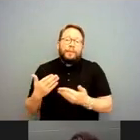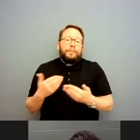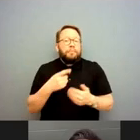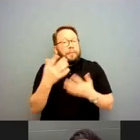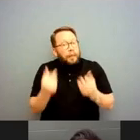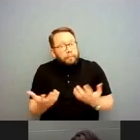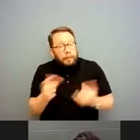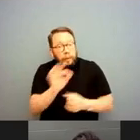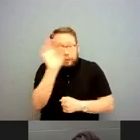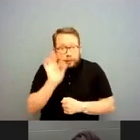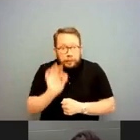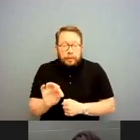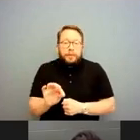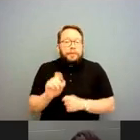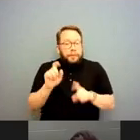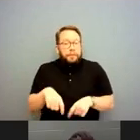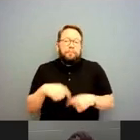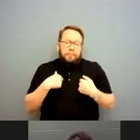to answer any questions you might have.